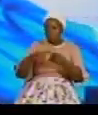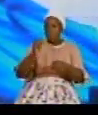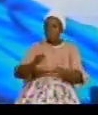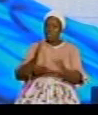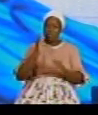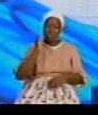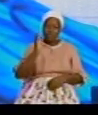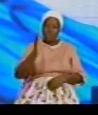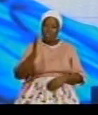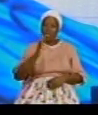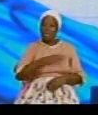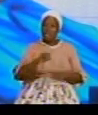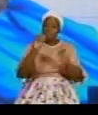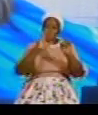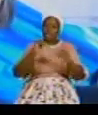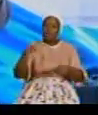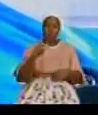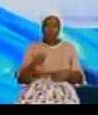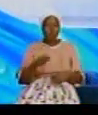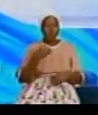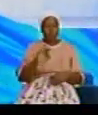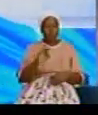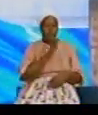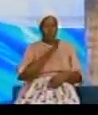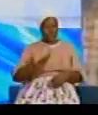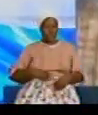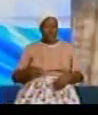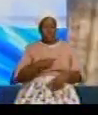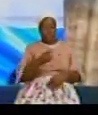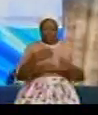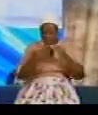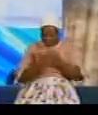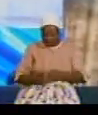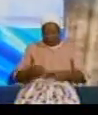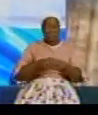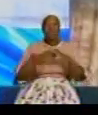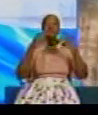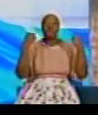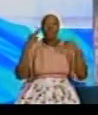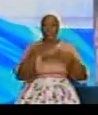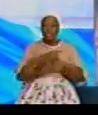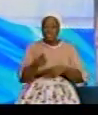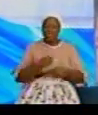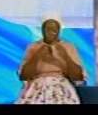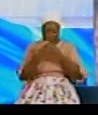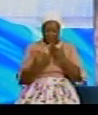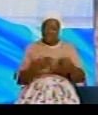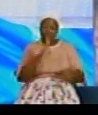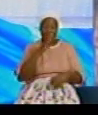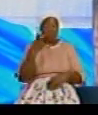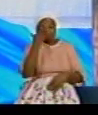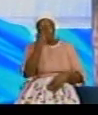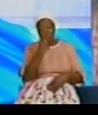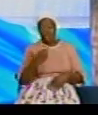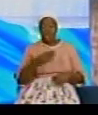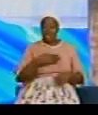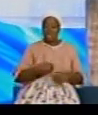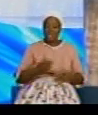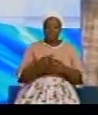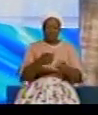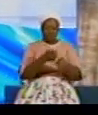doctrine of Christ, they worship in vain. Their worship might look beautiful and attractive